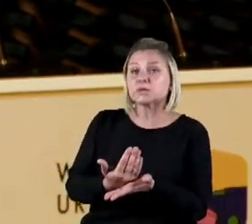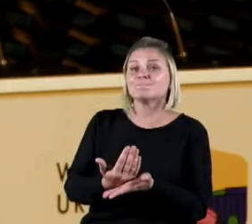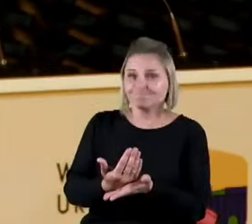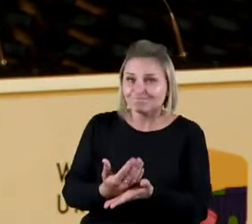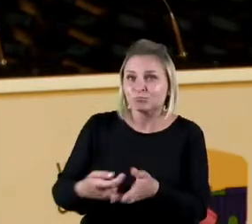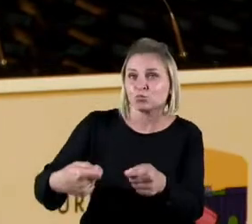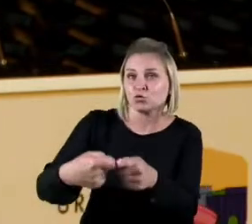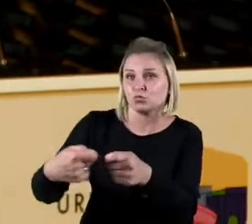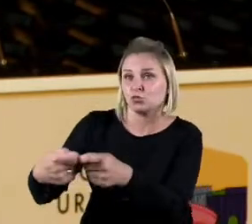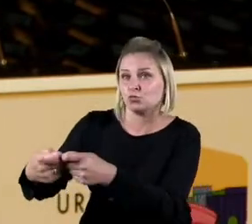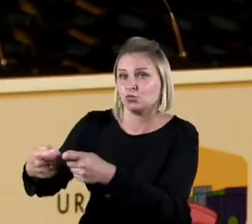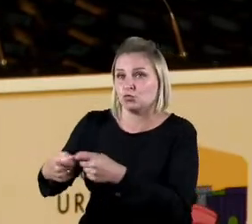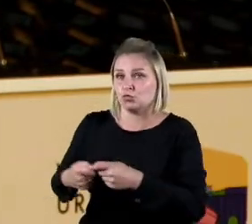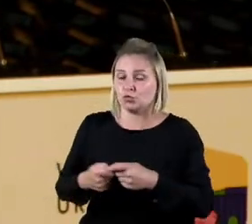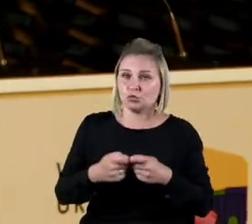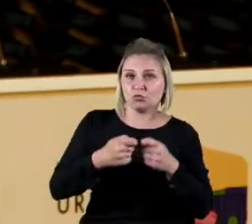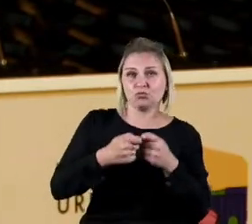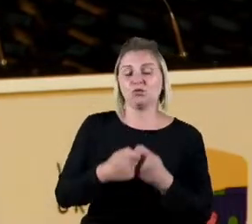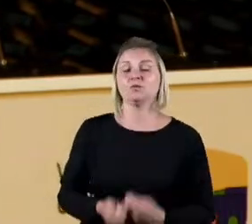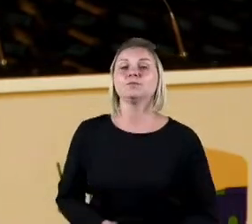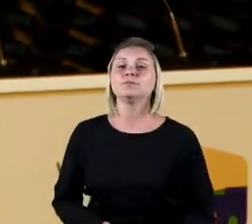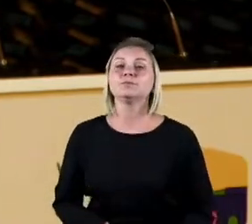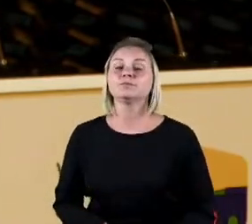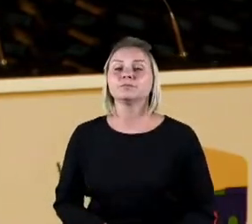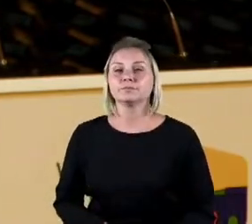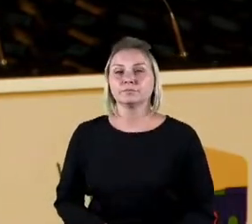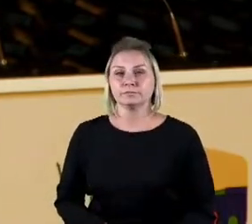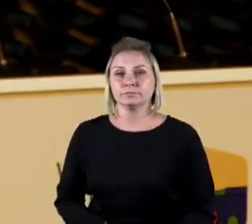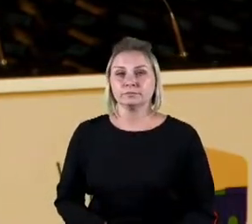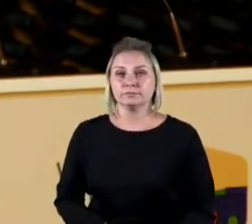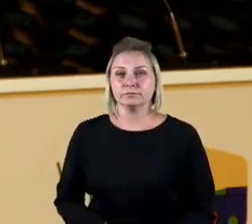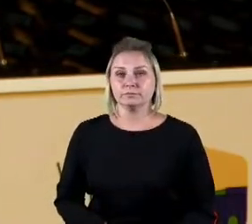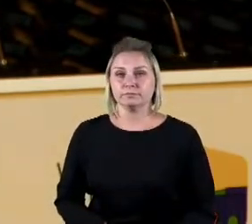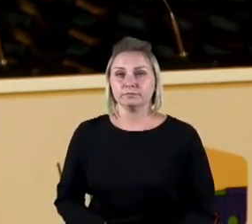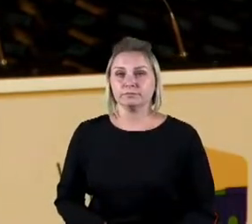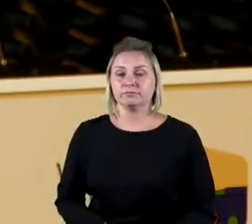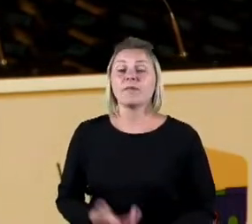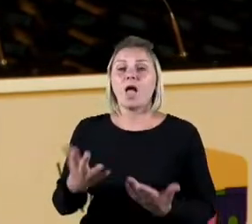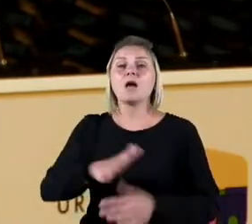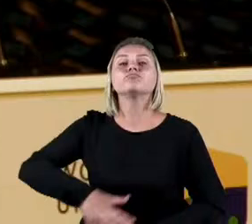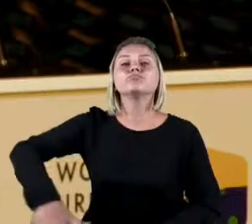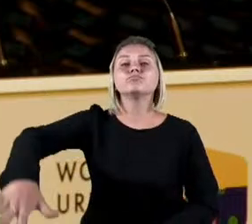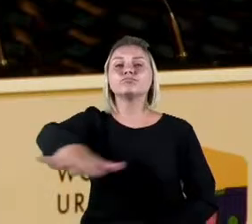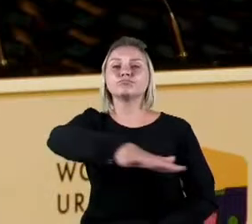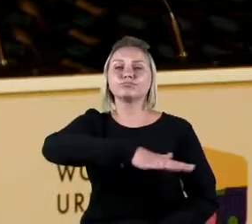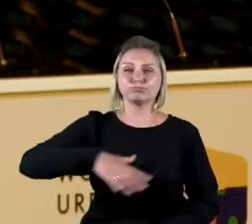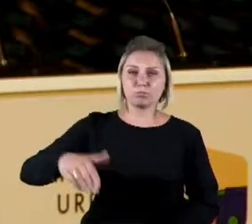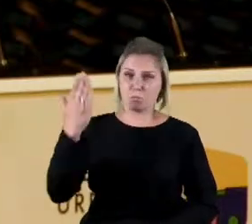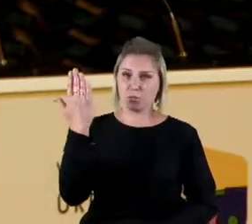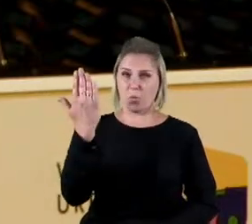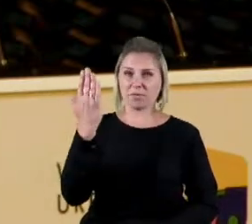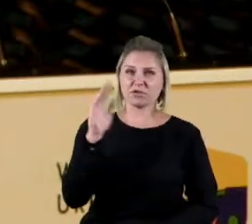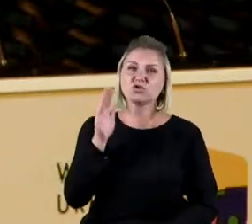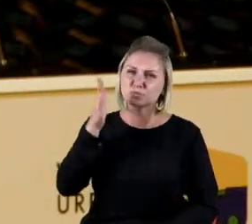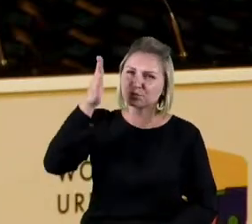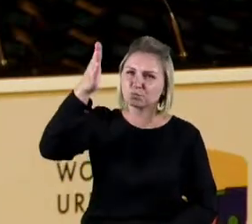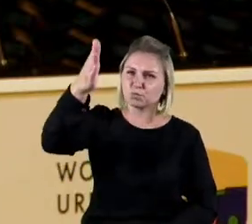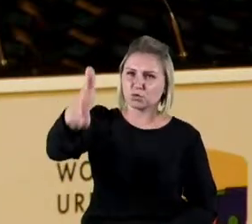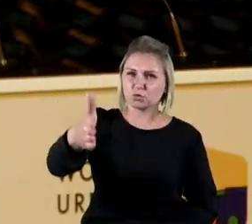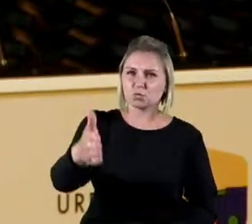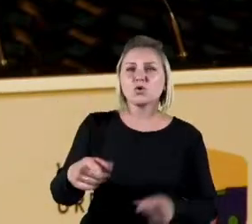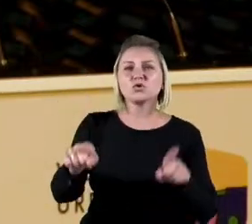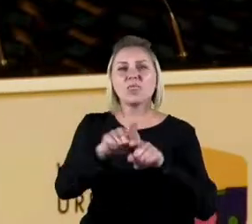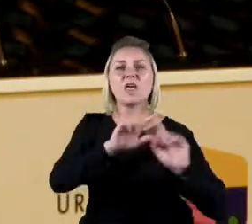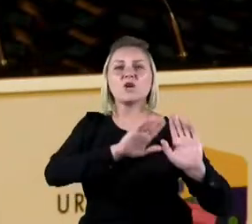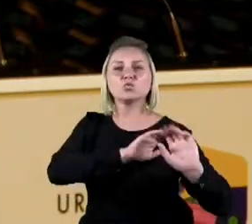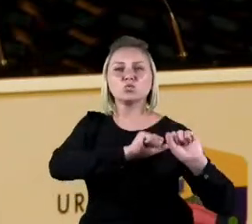administrative domains. Urban spaces of tomorrow and their resilience will be contingent upon the ability to respond to the needs